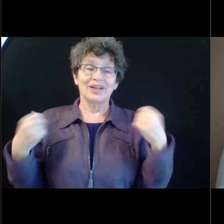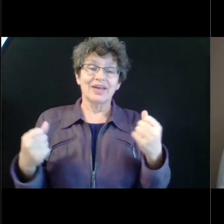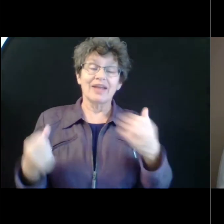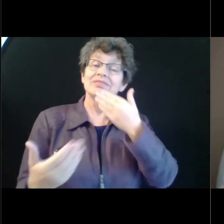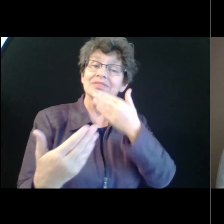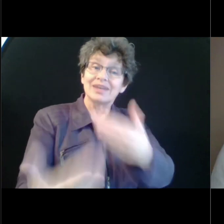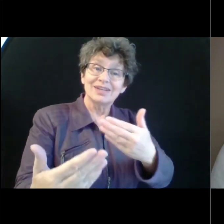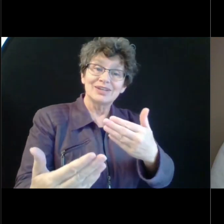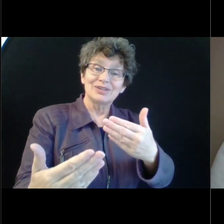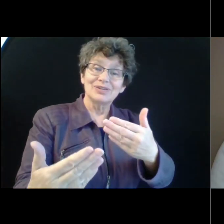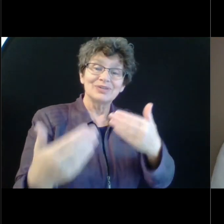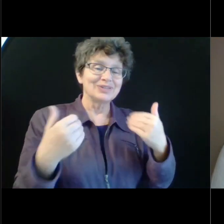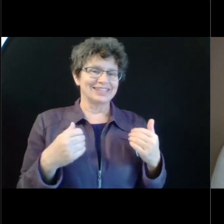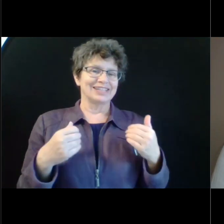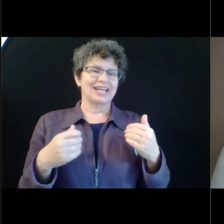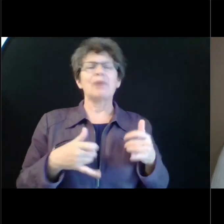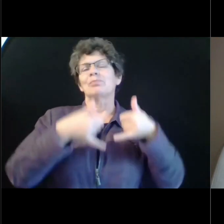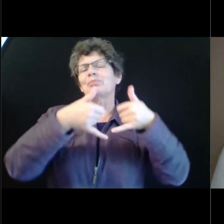because you're a great sport.